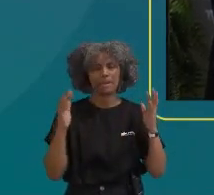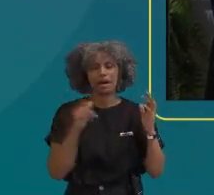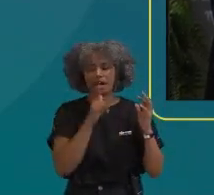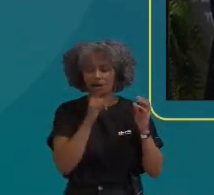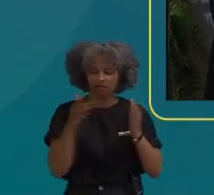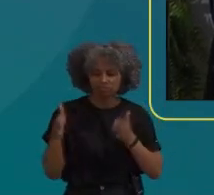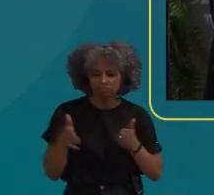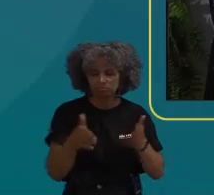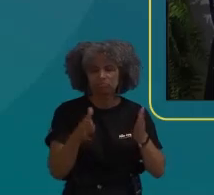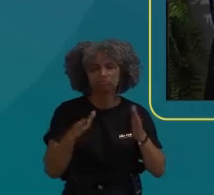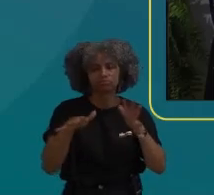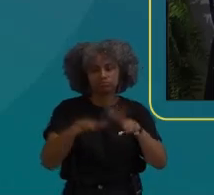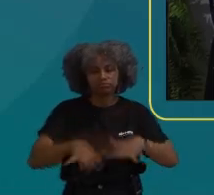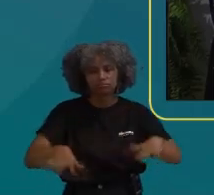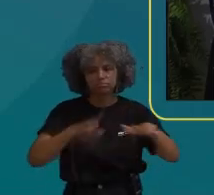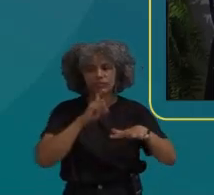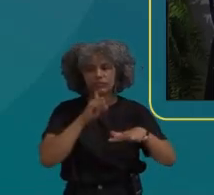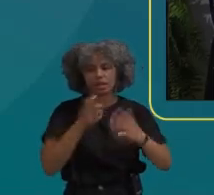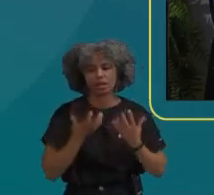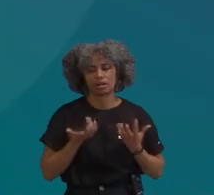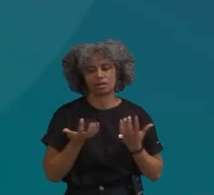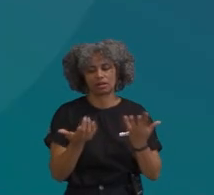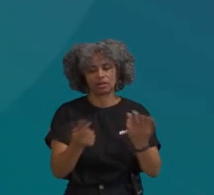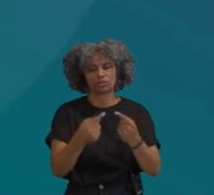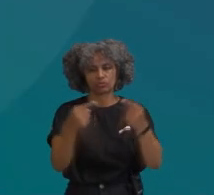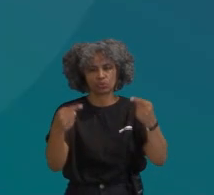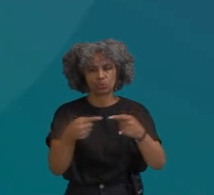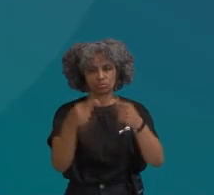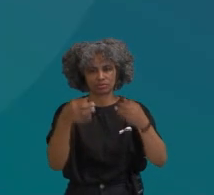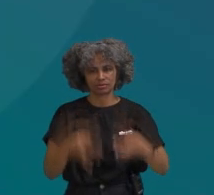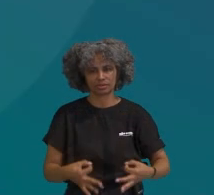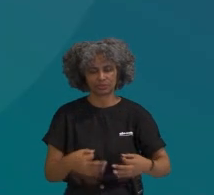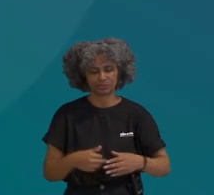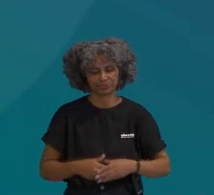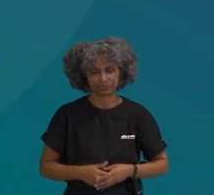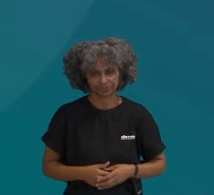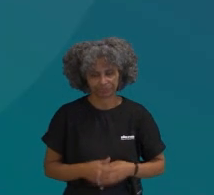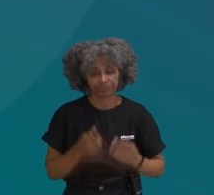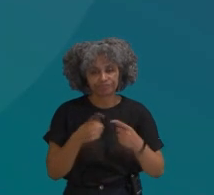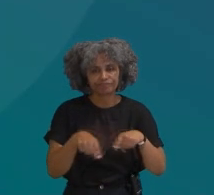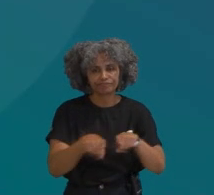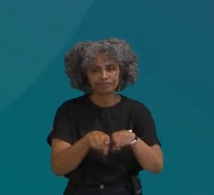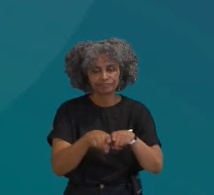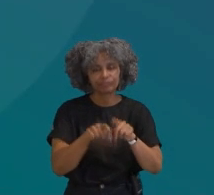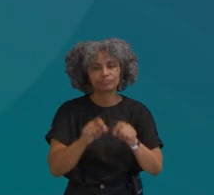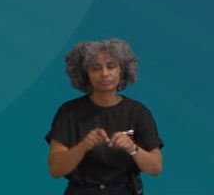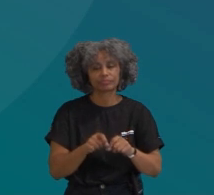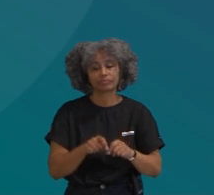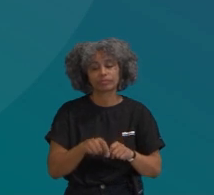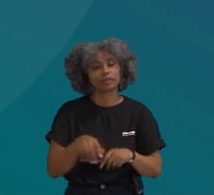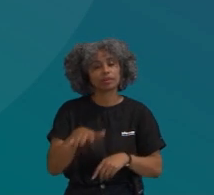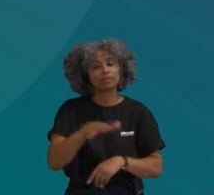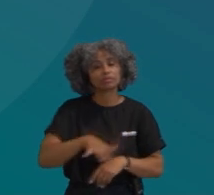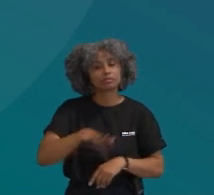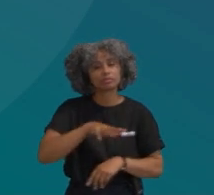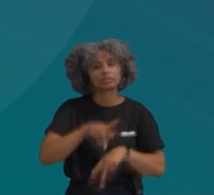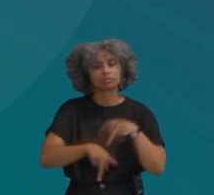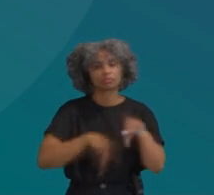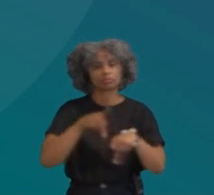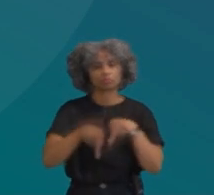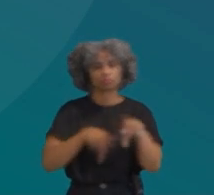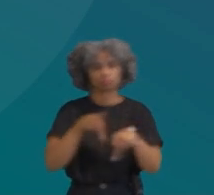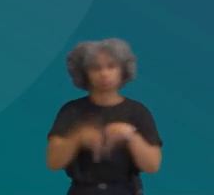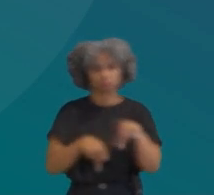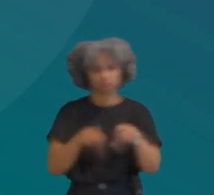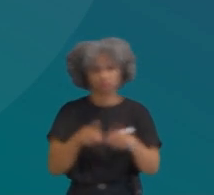a bridge to bring citizens and experts together to protect biodiversity. For the